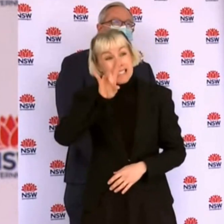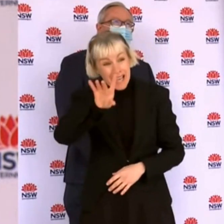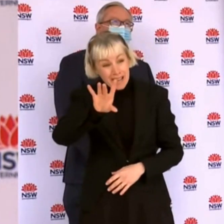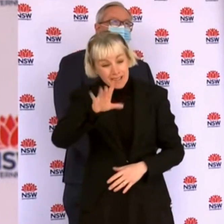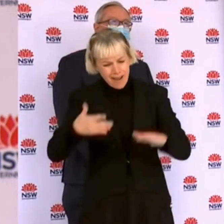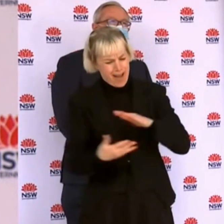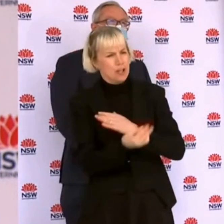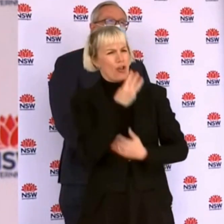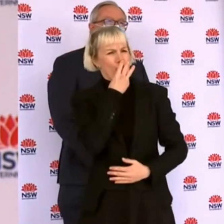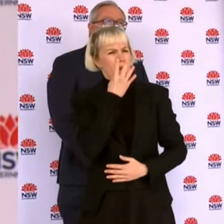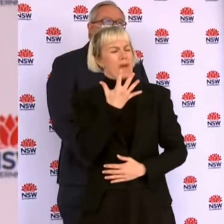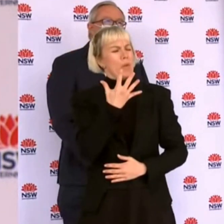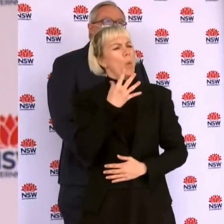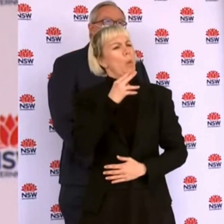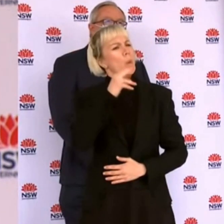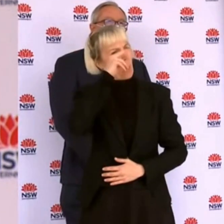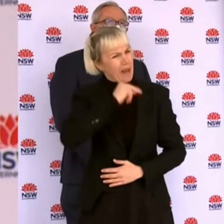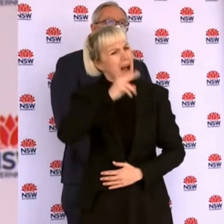age of 35.